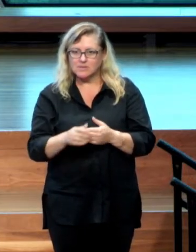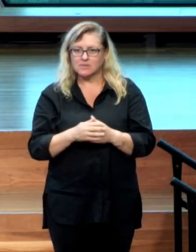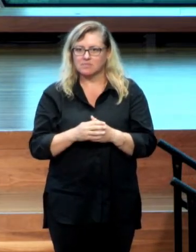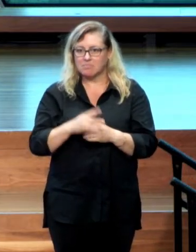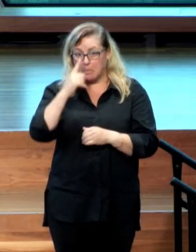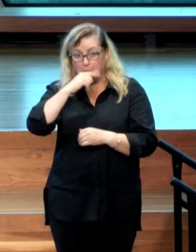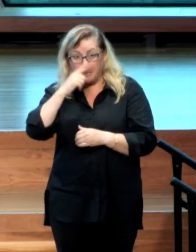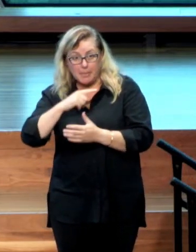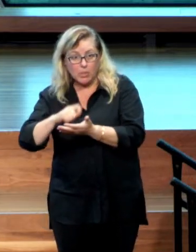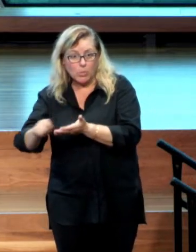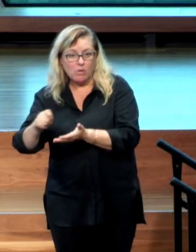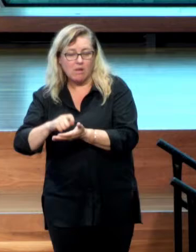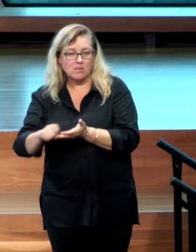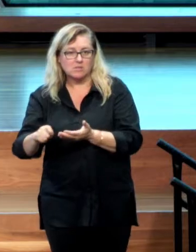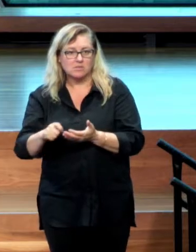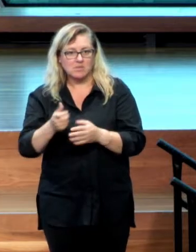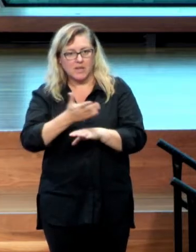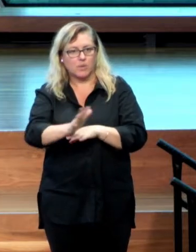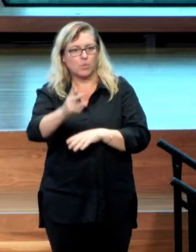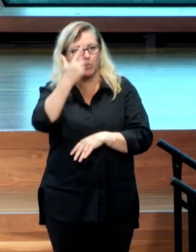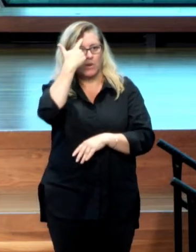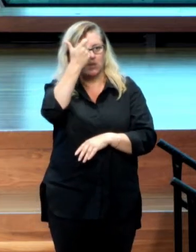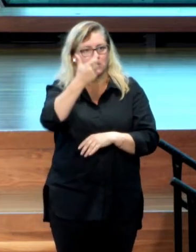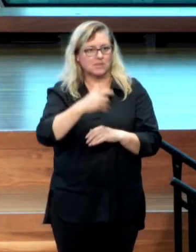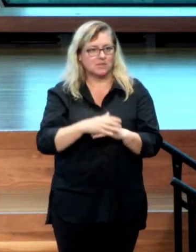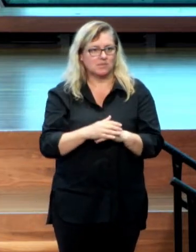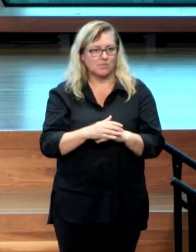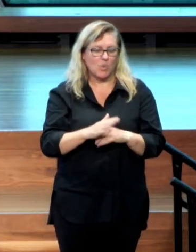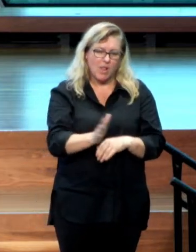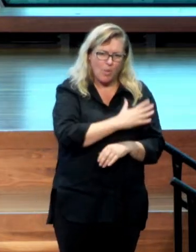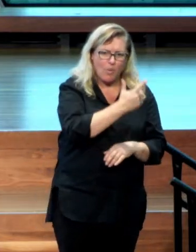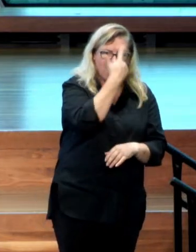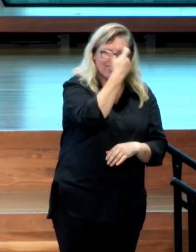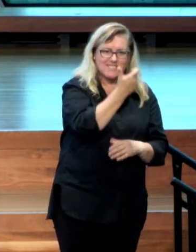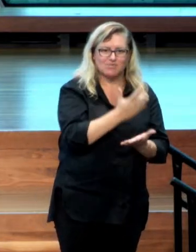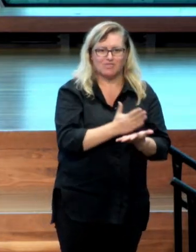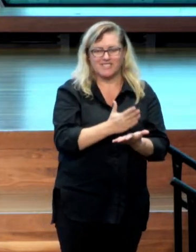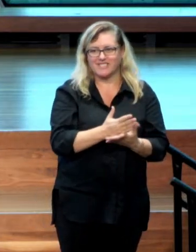writers and new ideas, all ideas really.